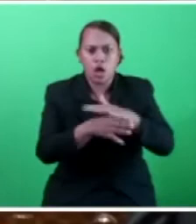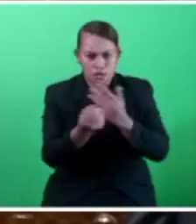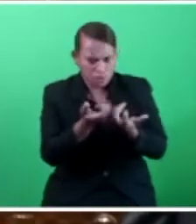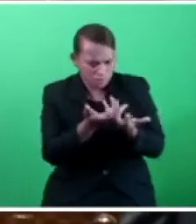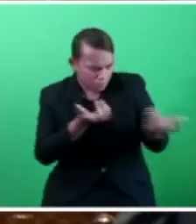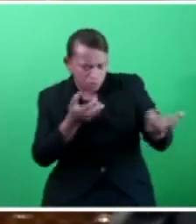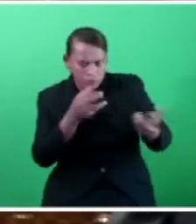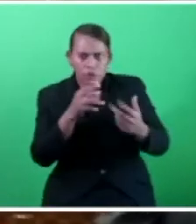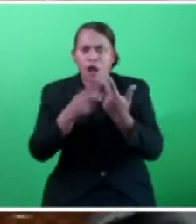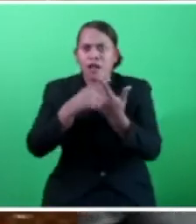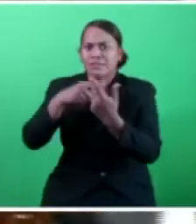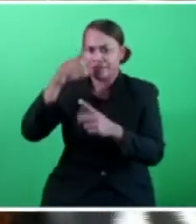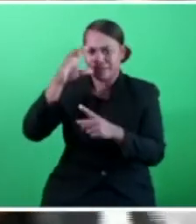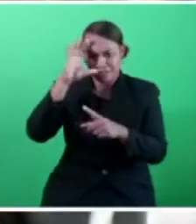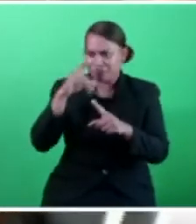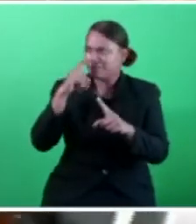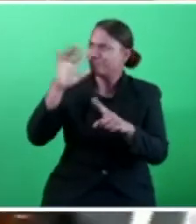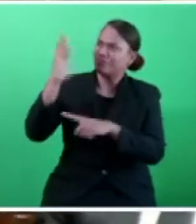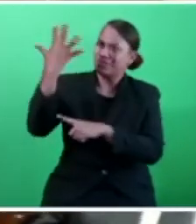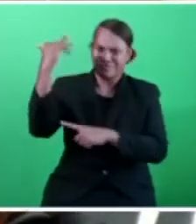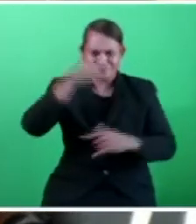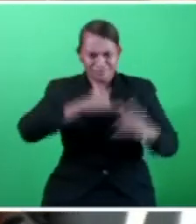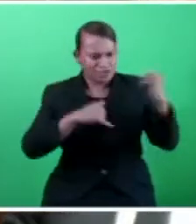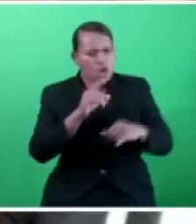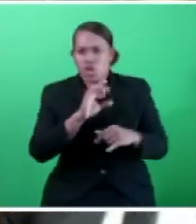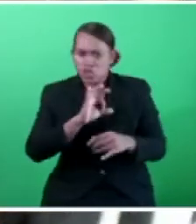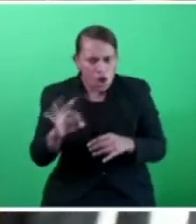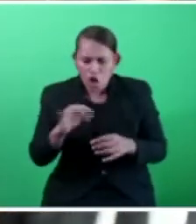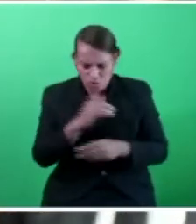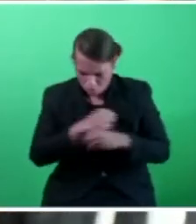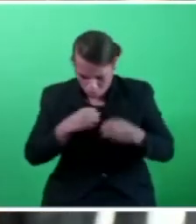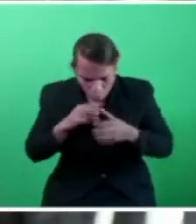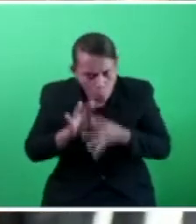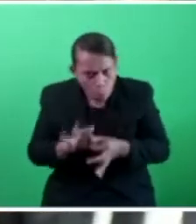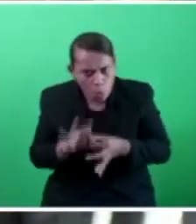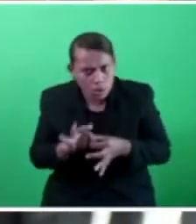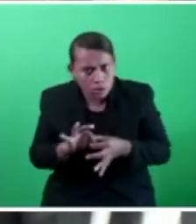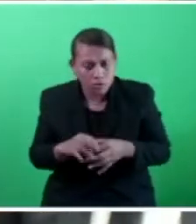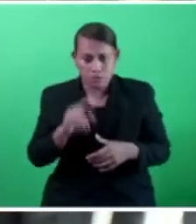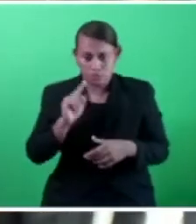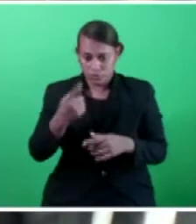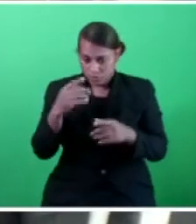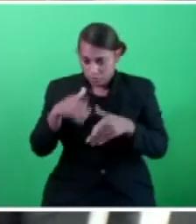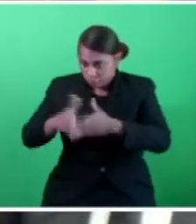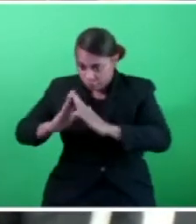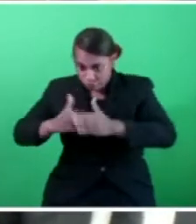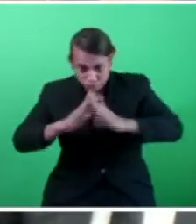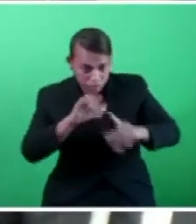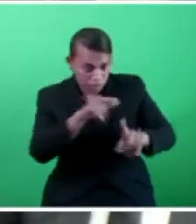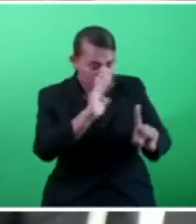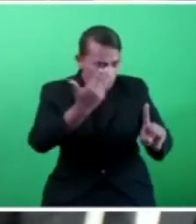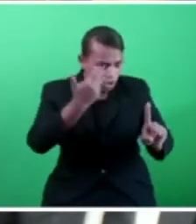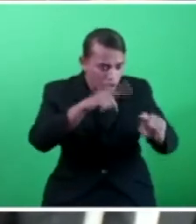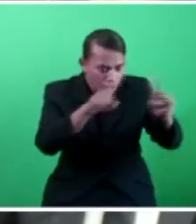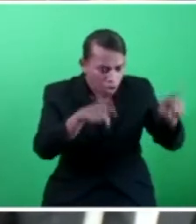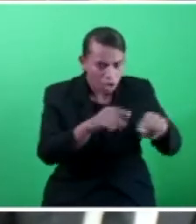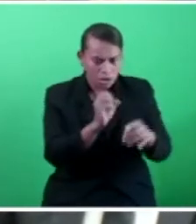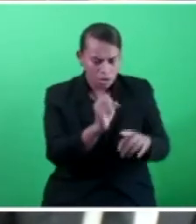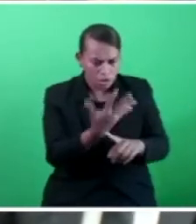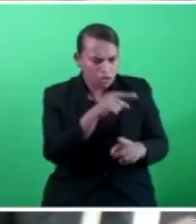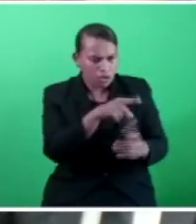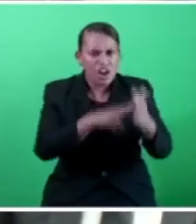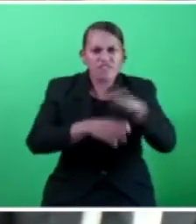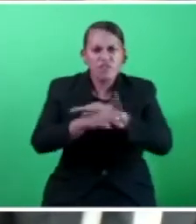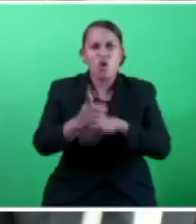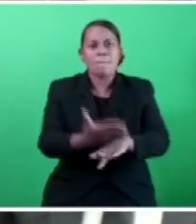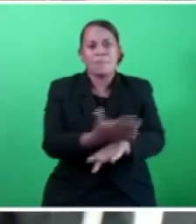nations. It's not. Number one. Honourable Speaker, the establishment of an isolation ward is a routine precautionary